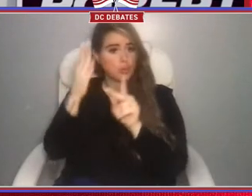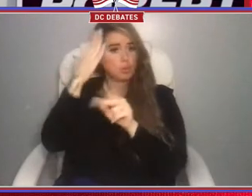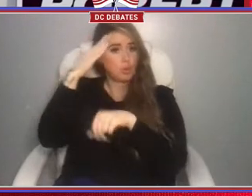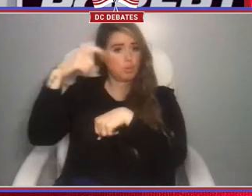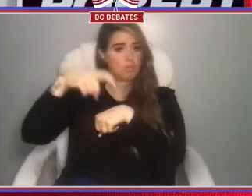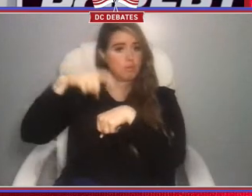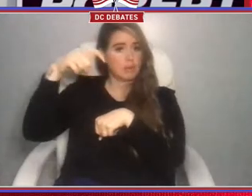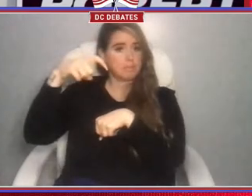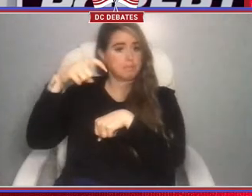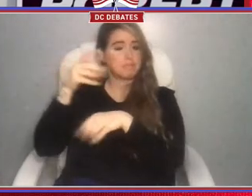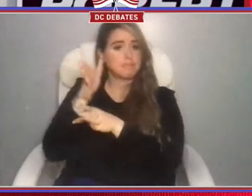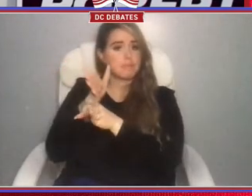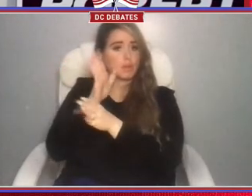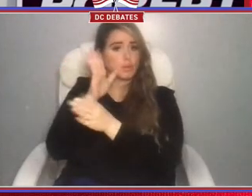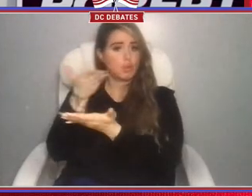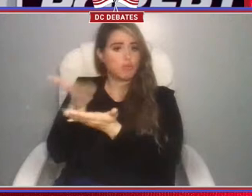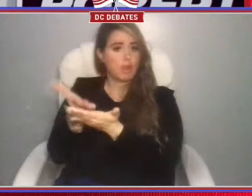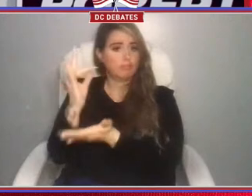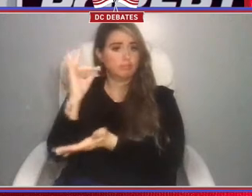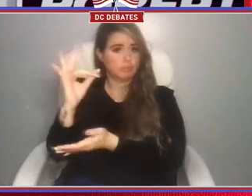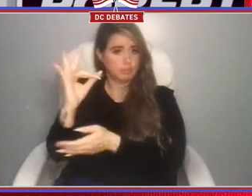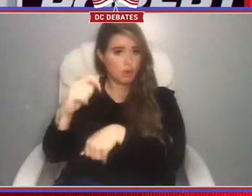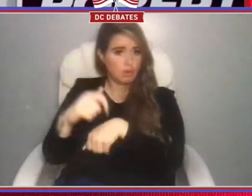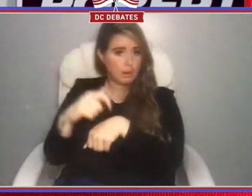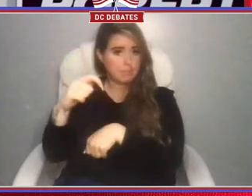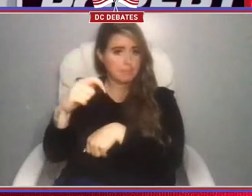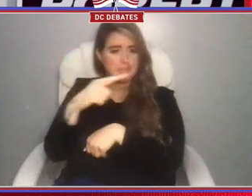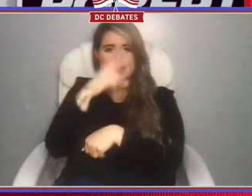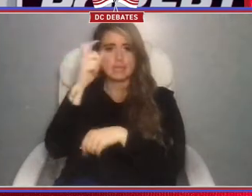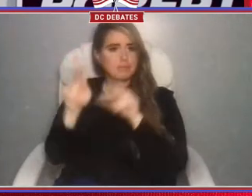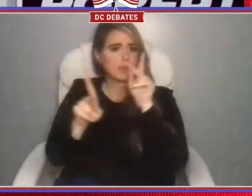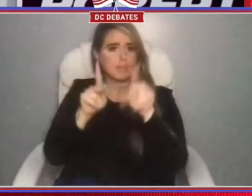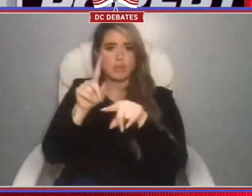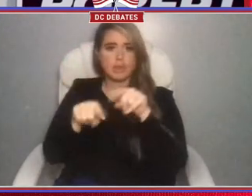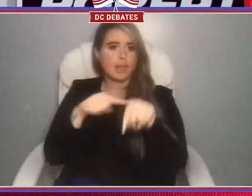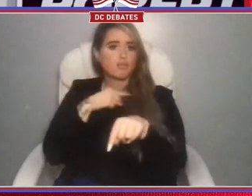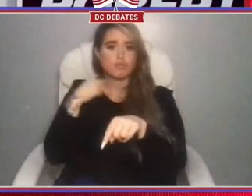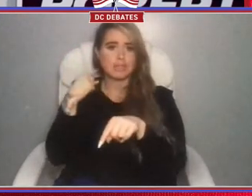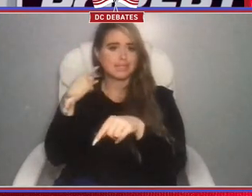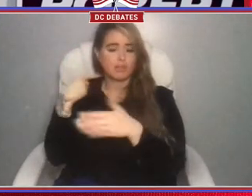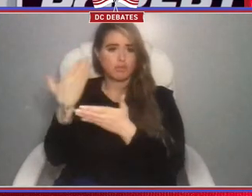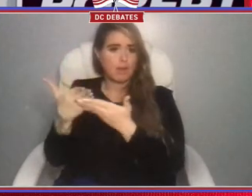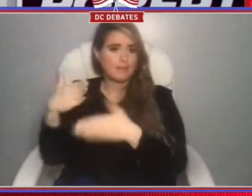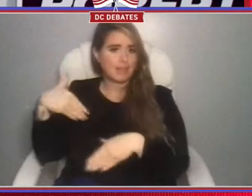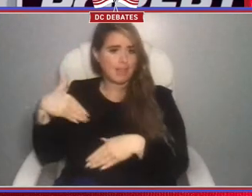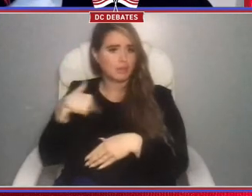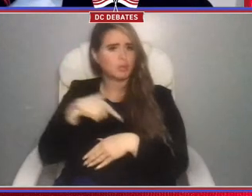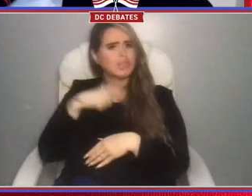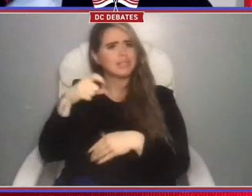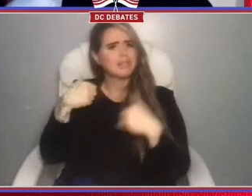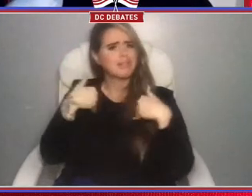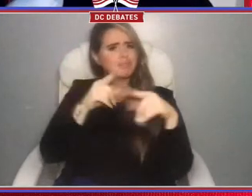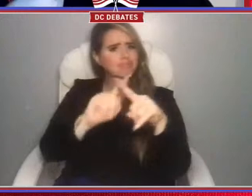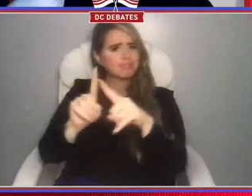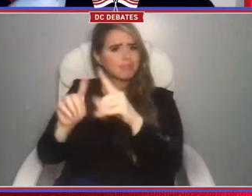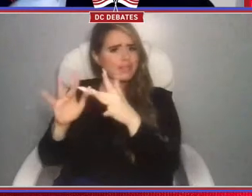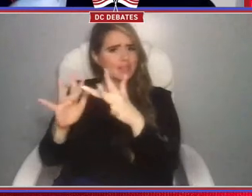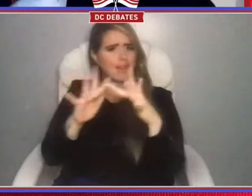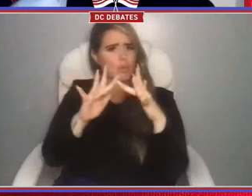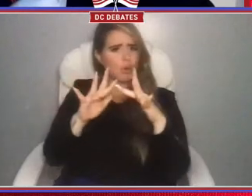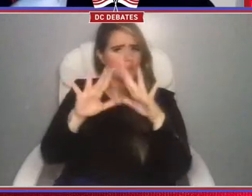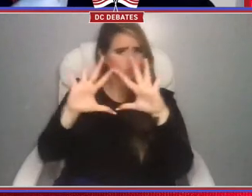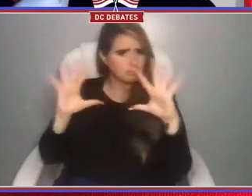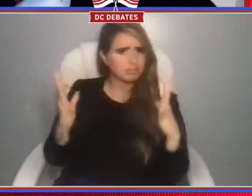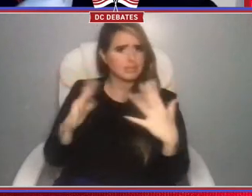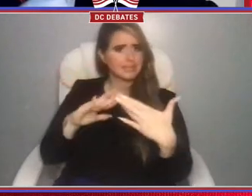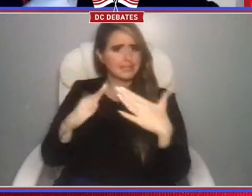can't risk it. So we have to create a network across our city so that people can take the bus, they can walk, they can bike, and they can get